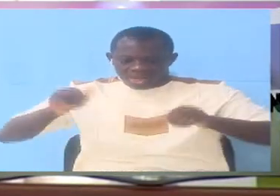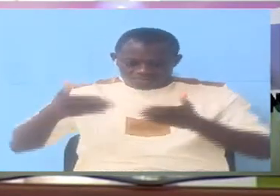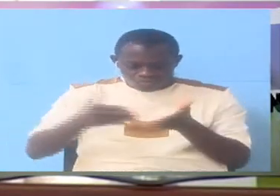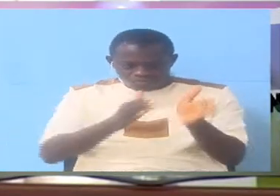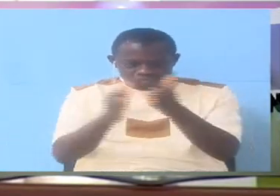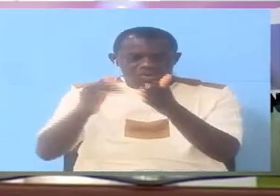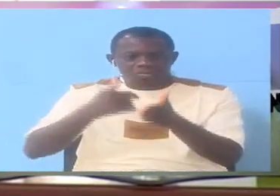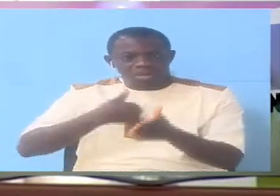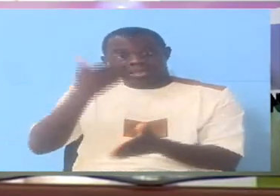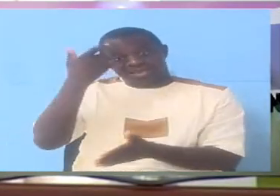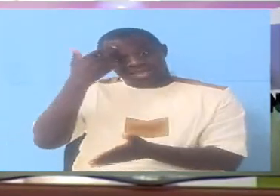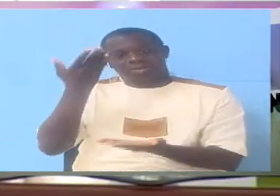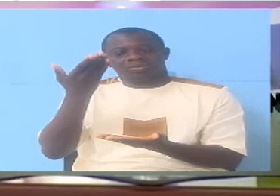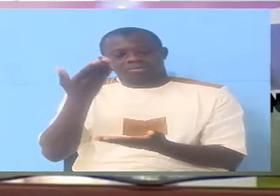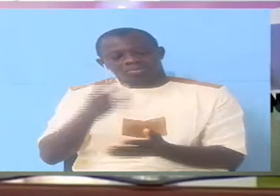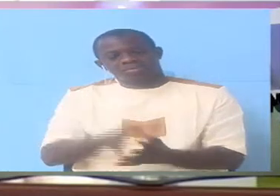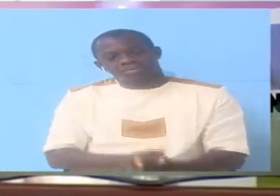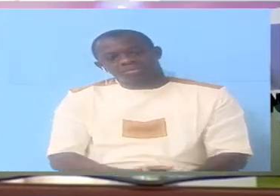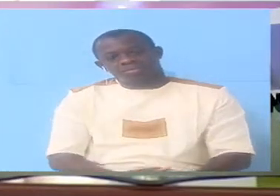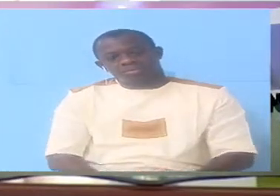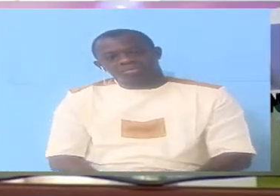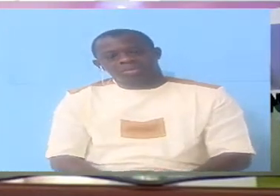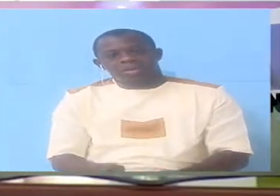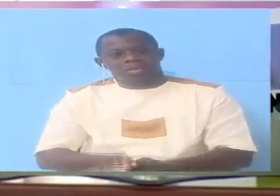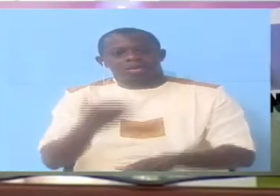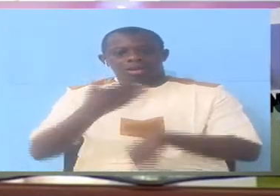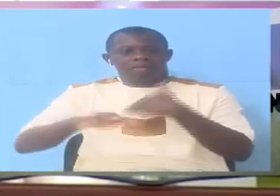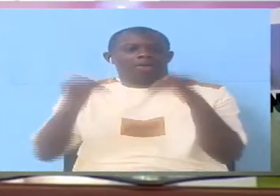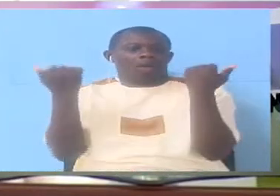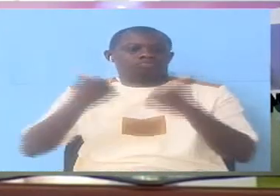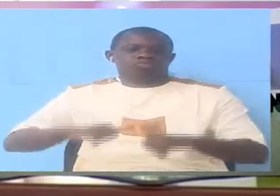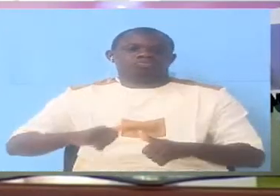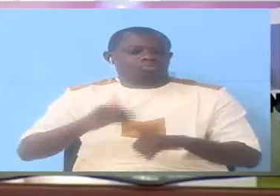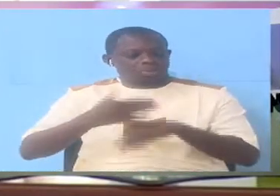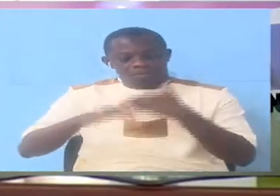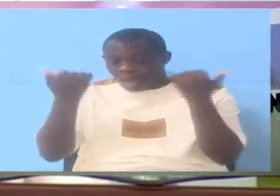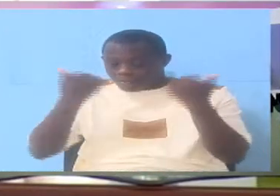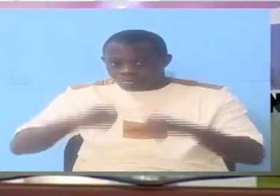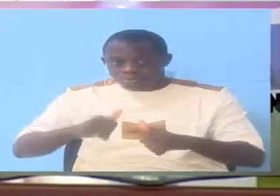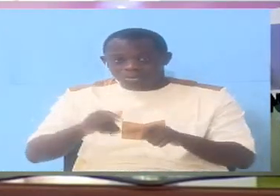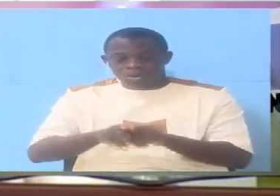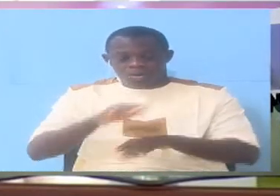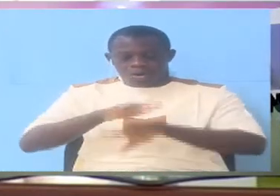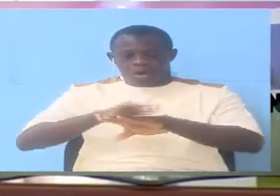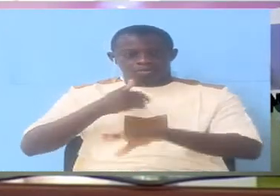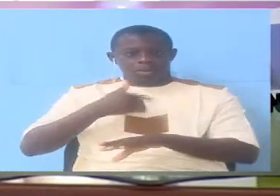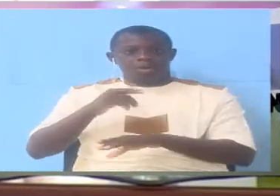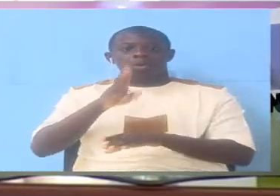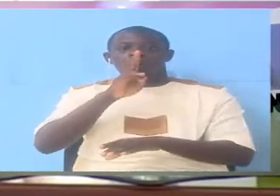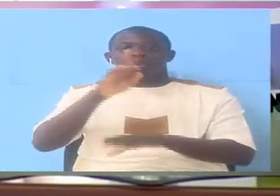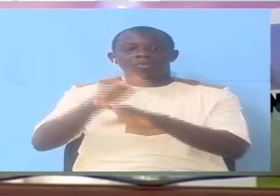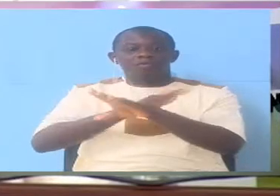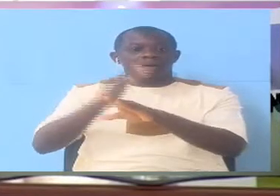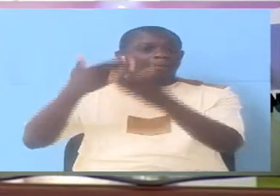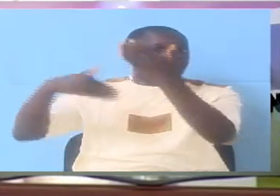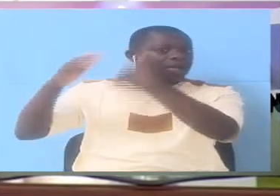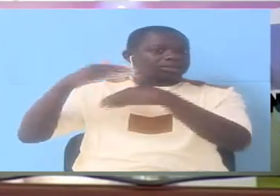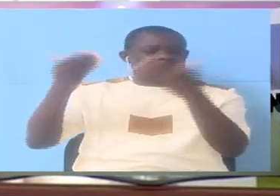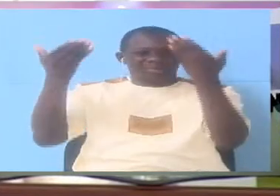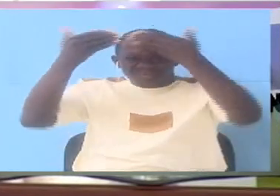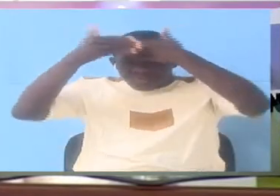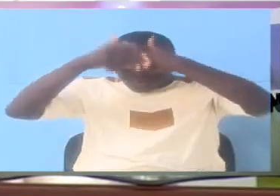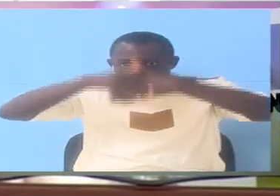fogoon ne dafa am accident boo xam ne am na ca géej ga. It never occurred to me that those arrested the previous night could have been